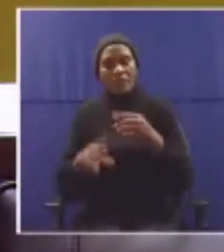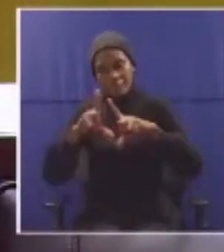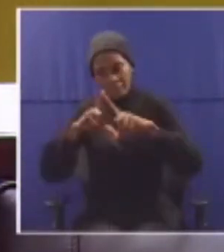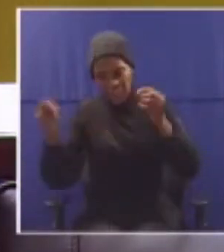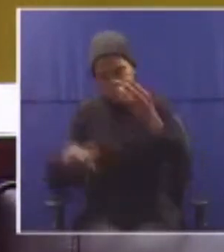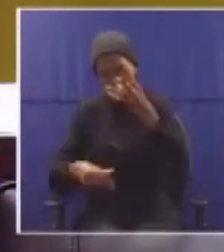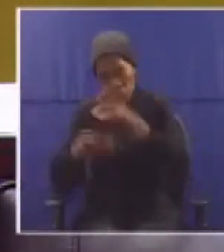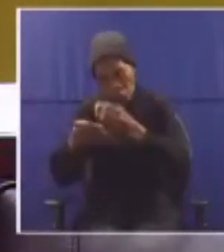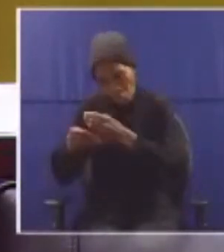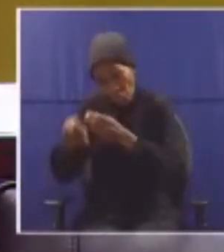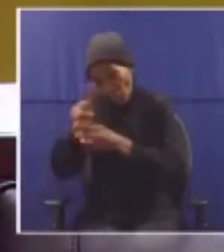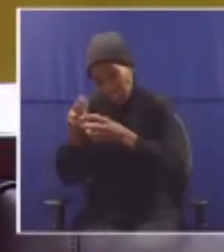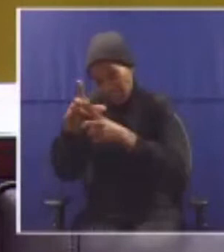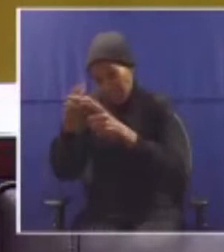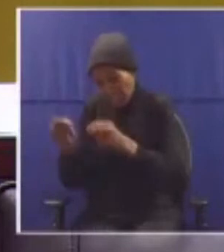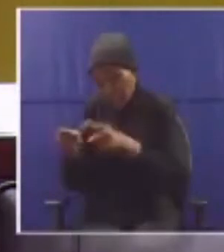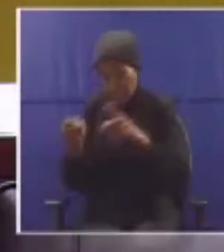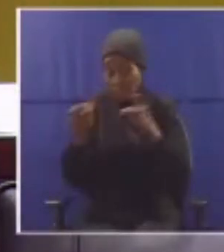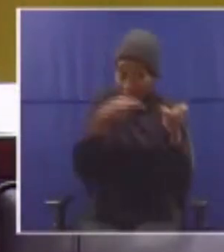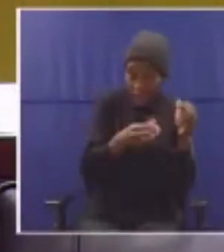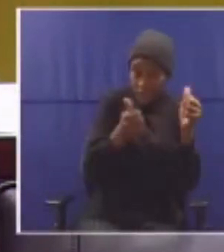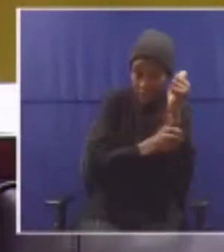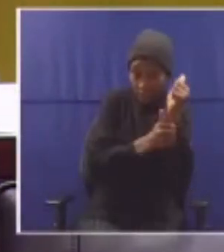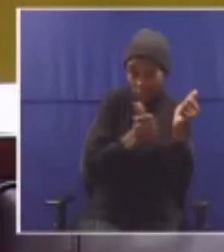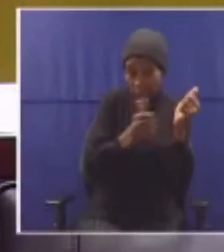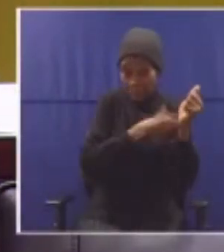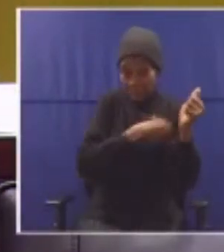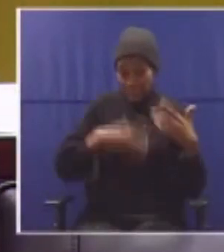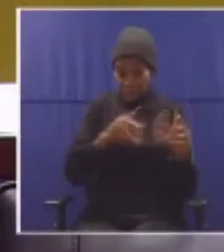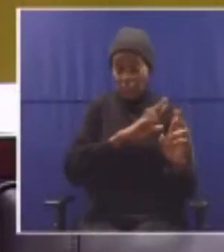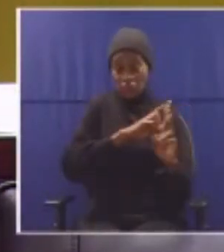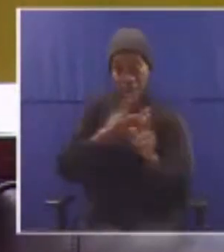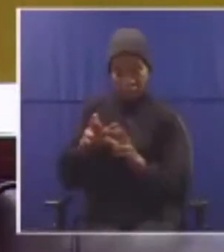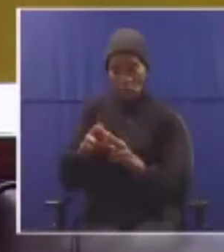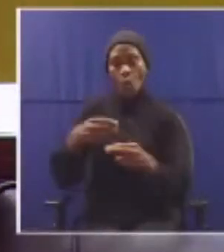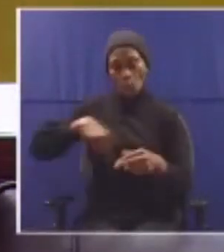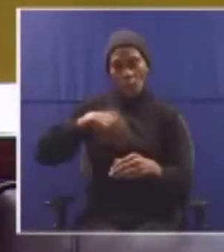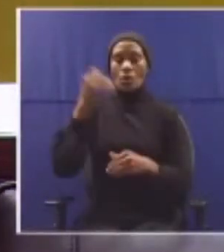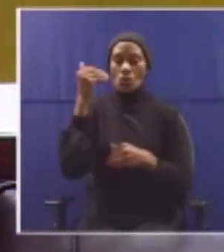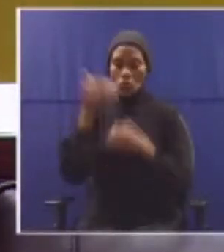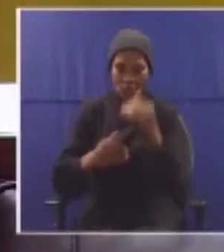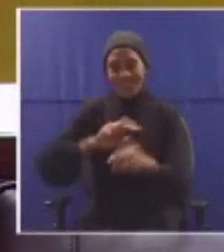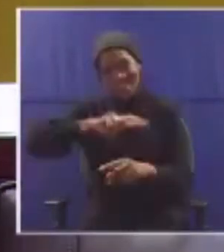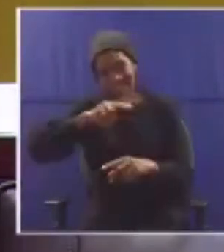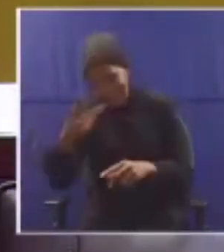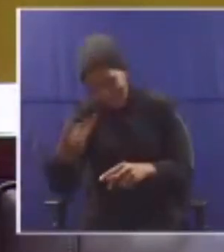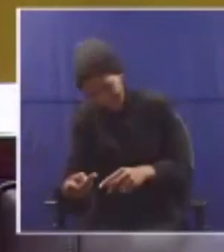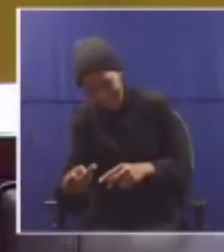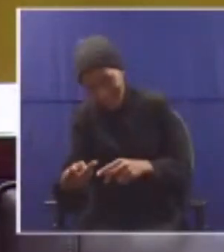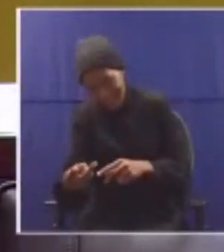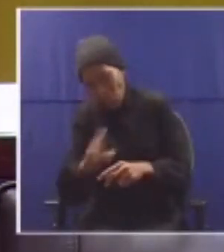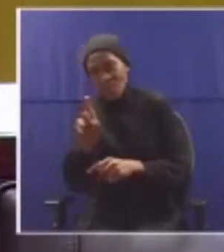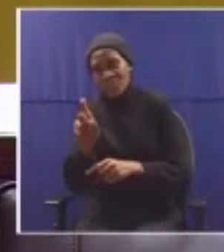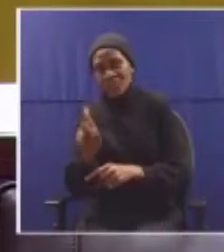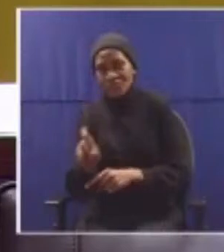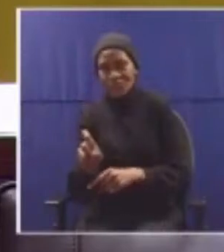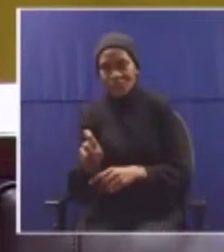been answered by the Deputy President, we will proceed to the next question on the question